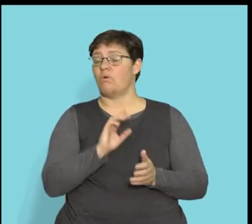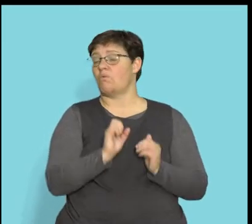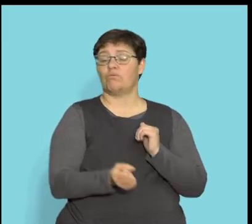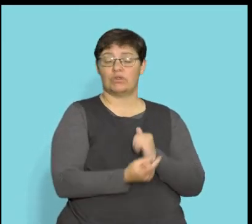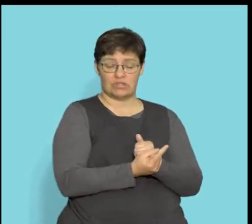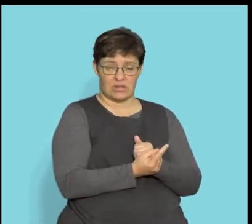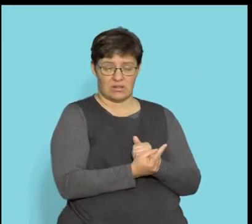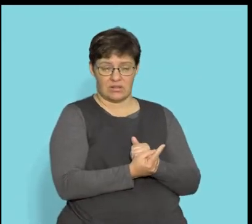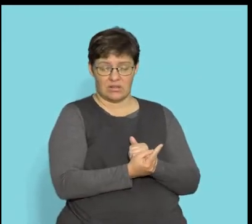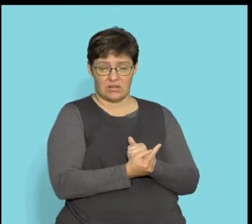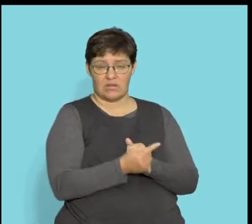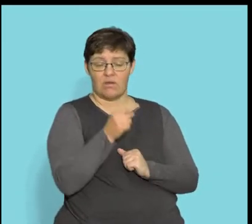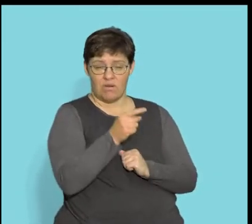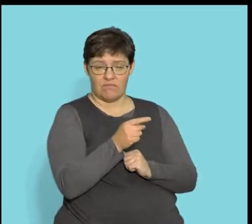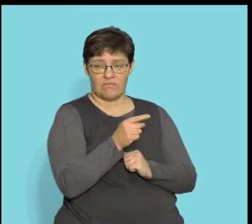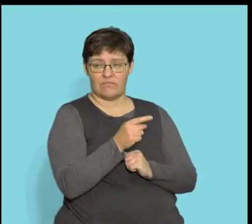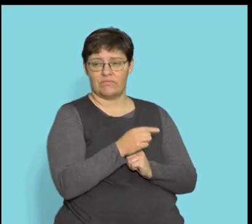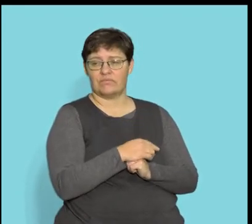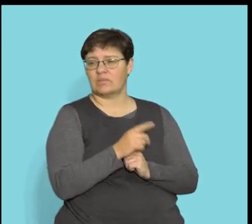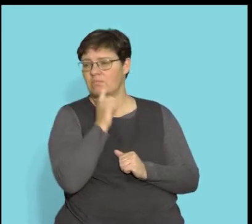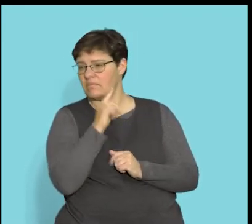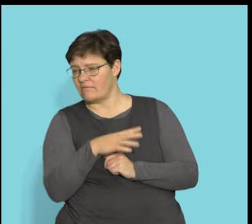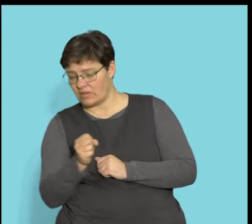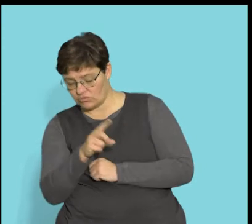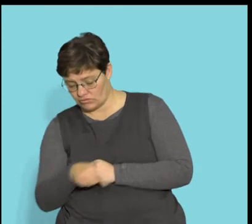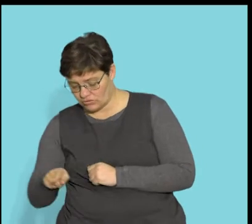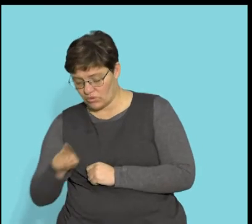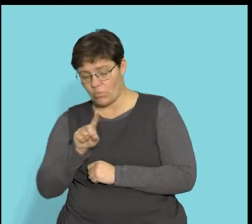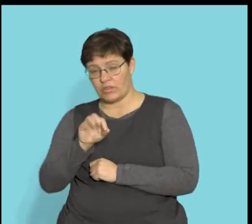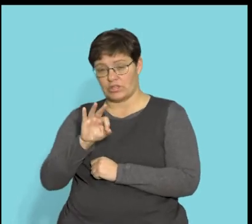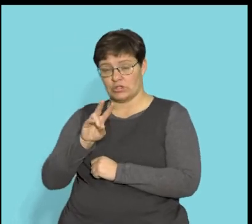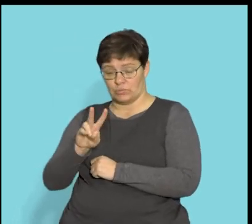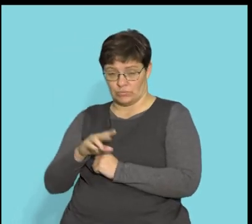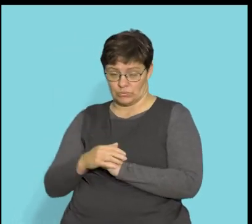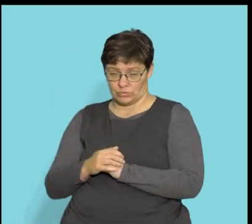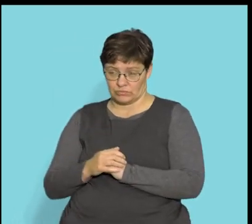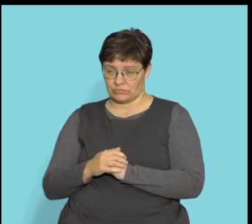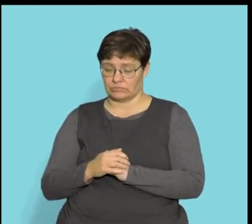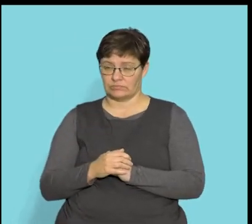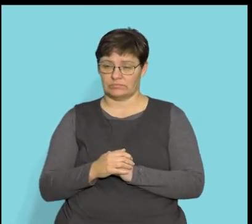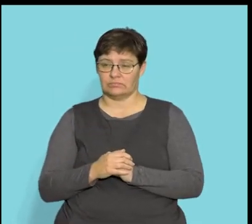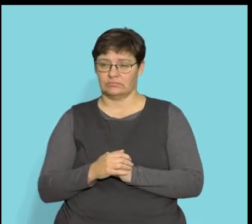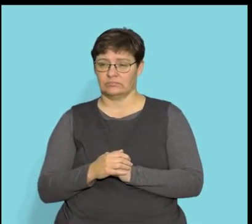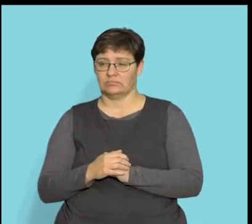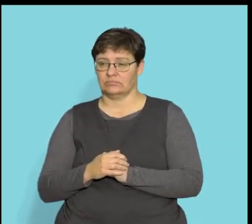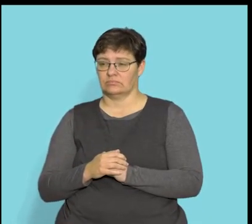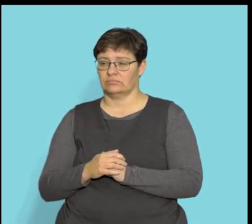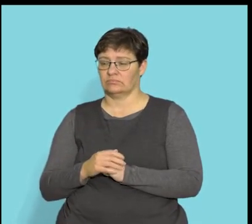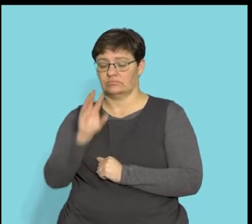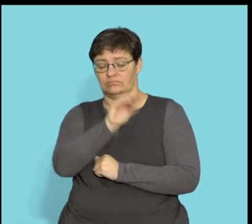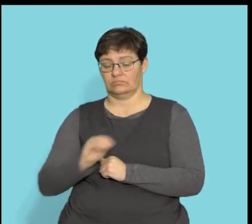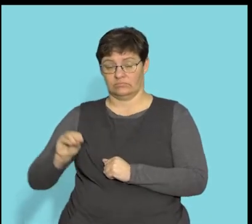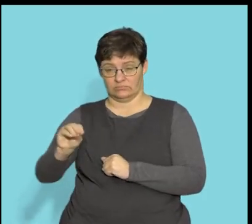original volume of my rectangular prism, which if I fetch from the other side, I can see it's 132 centimeters, so I'm going to carry